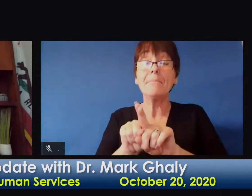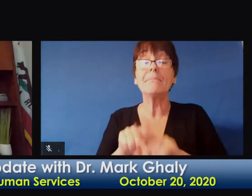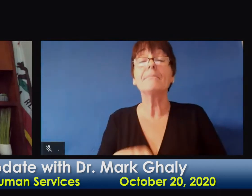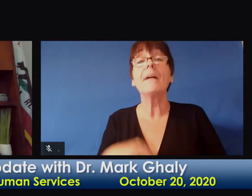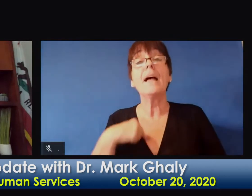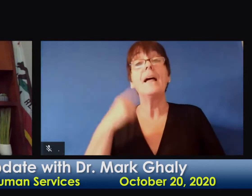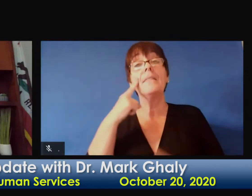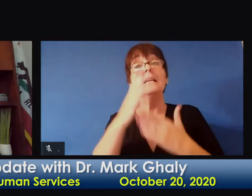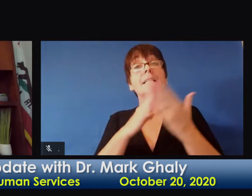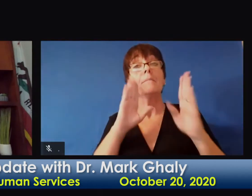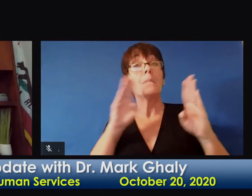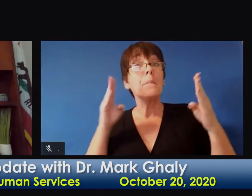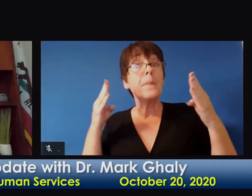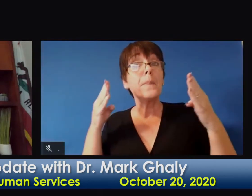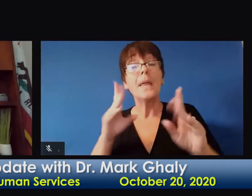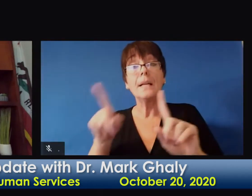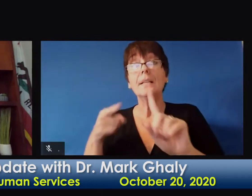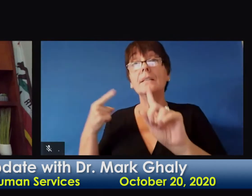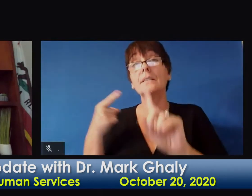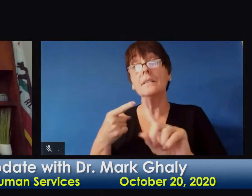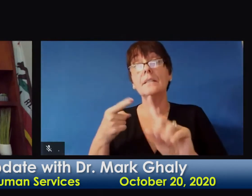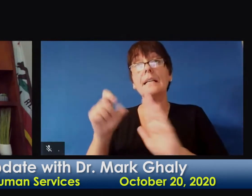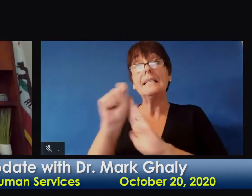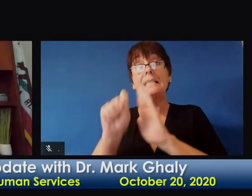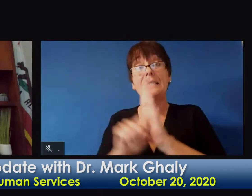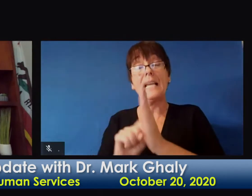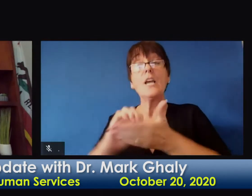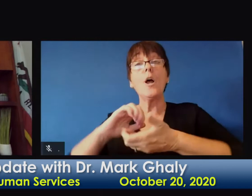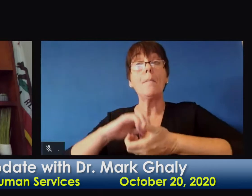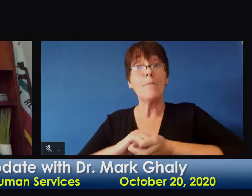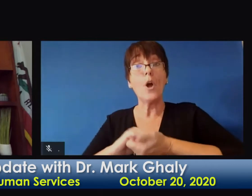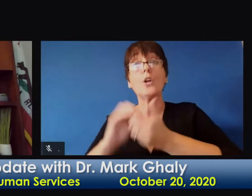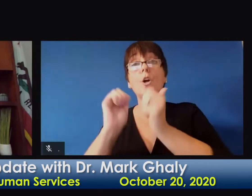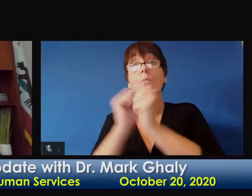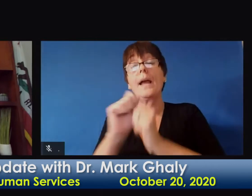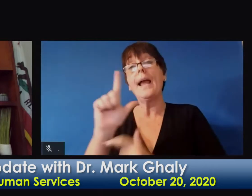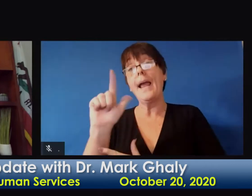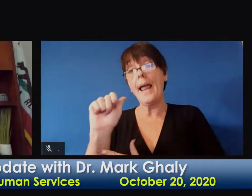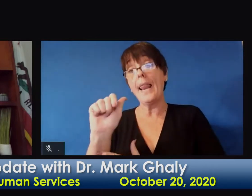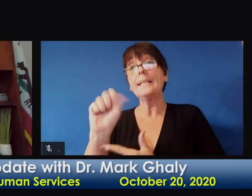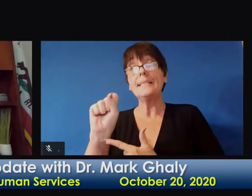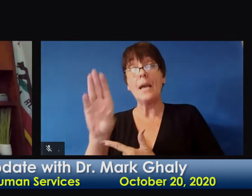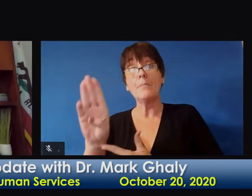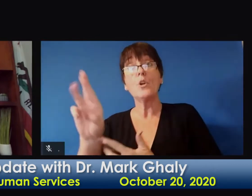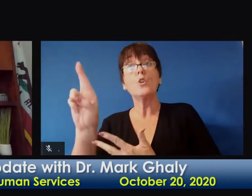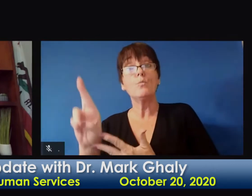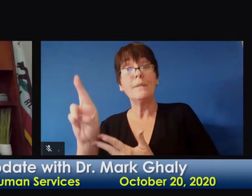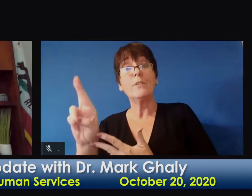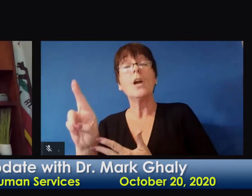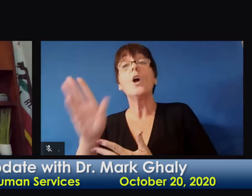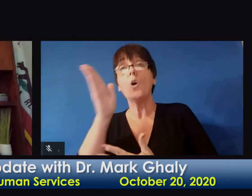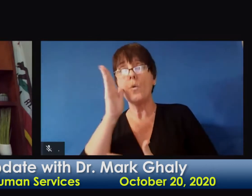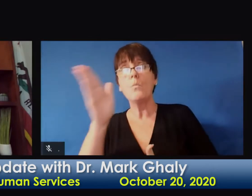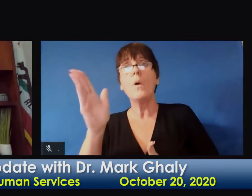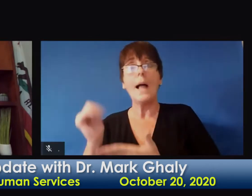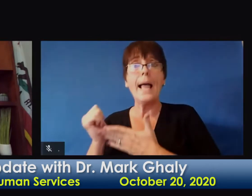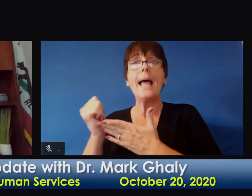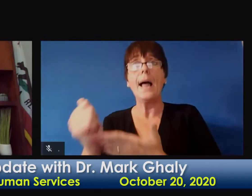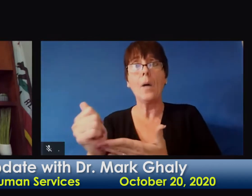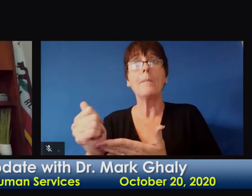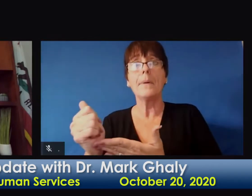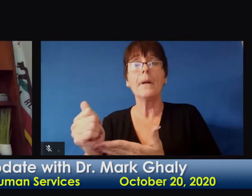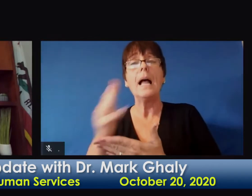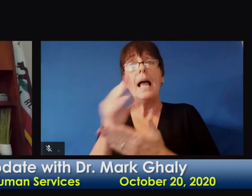the focused targeted state partnership with LA, San Bernardino, Riverside will certainly help there,